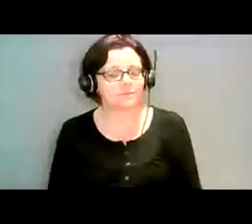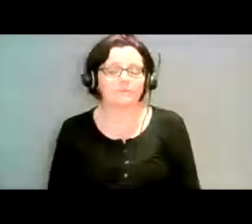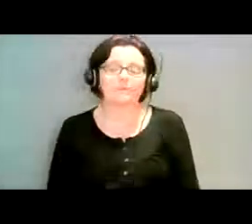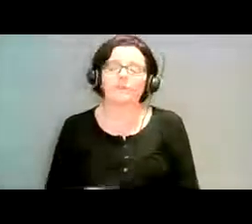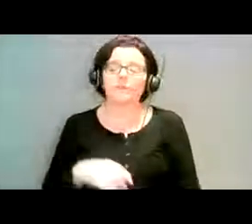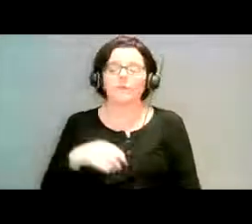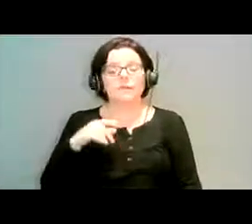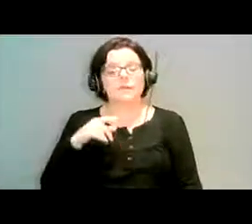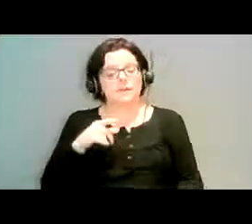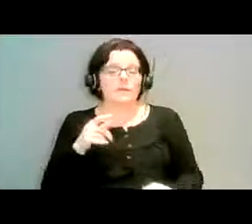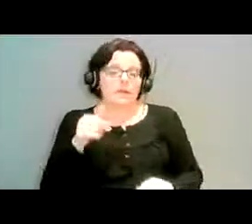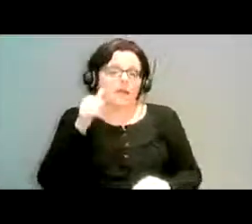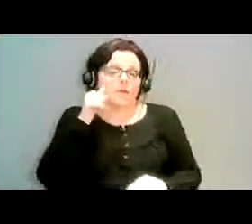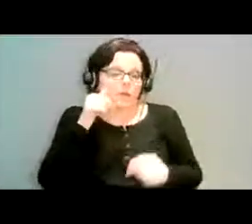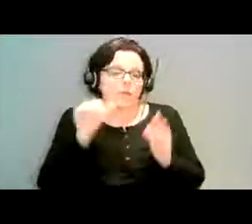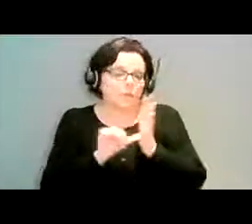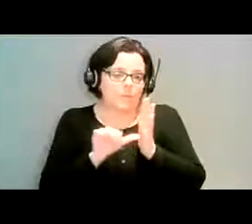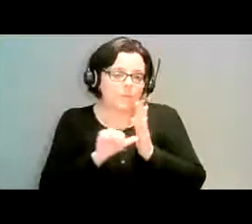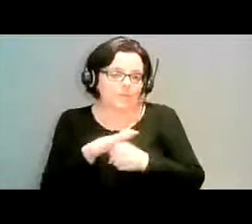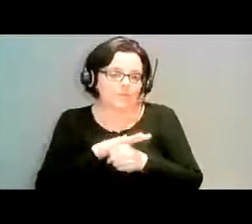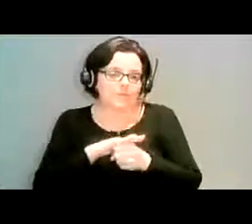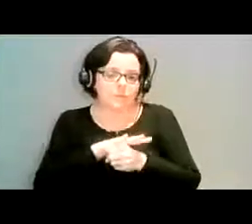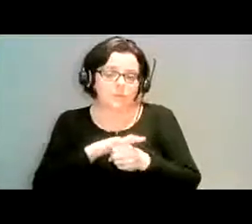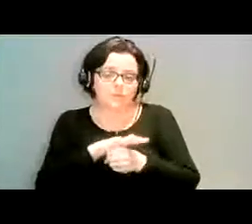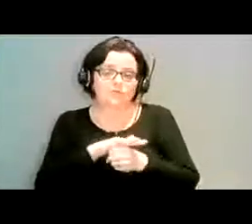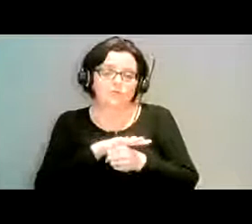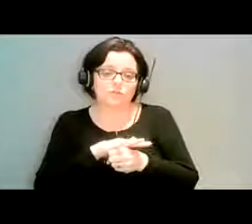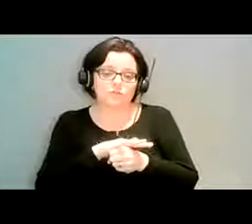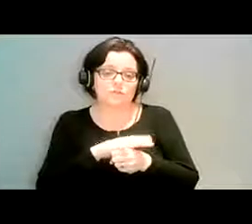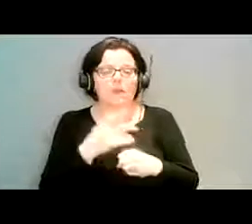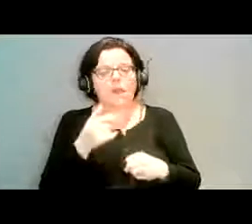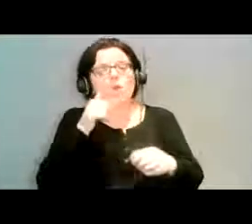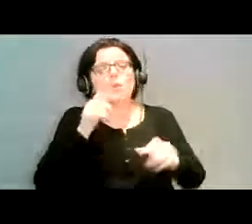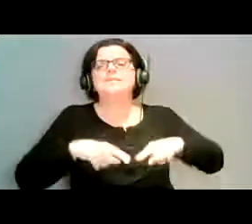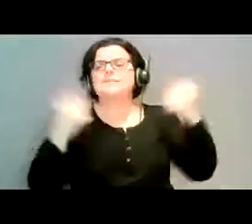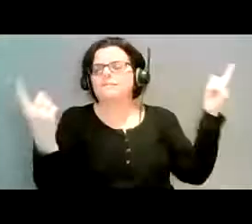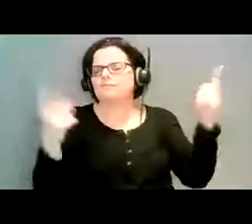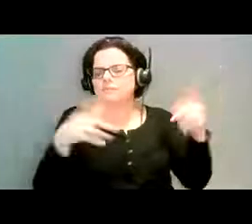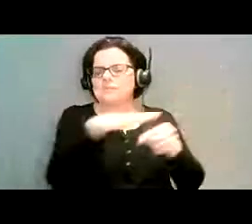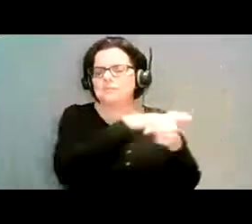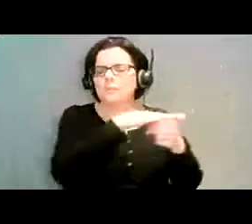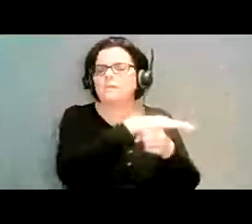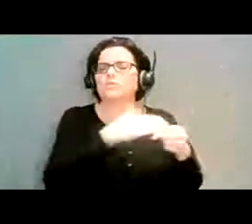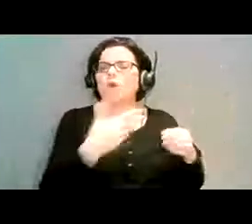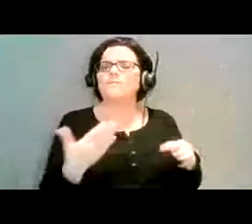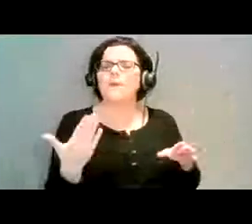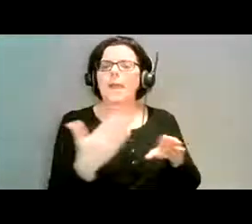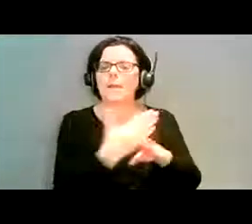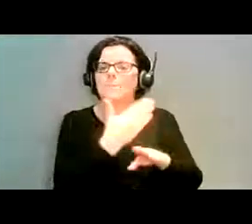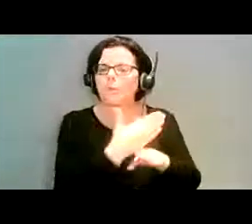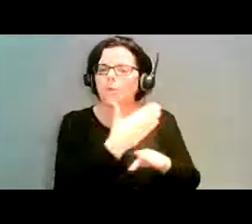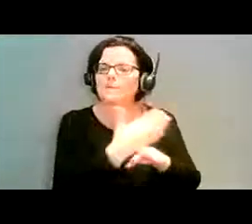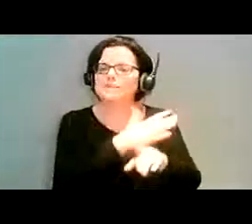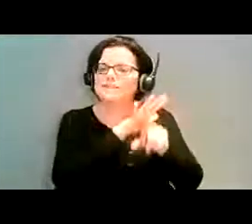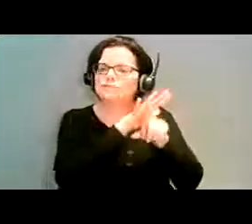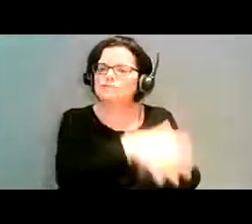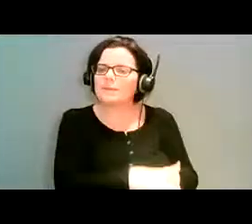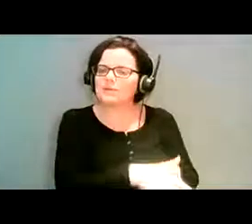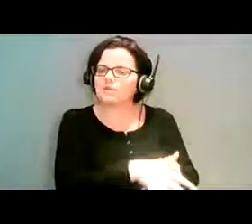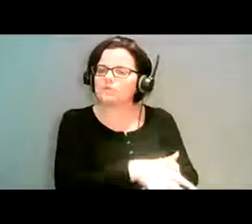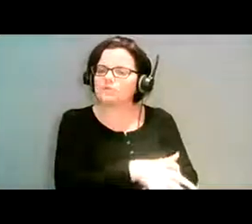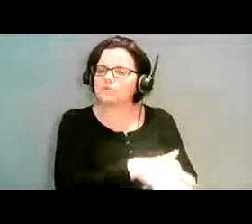situation is awful, I know for example, in other very different context of kind of employment discrimination cases